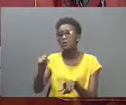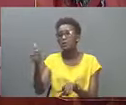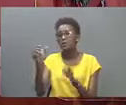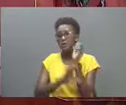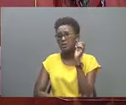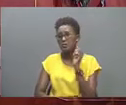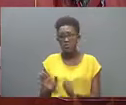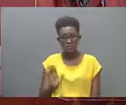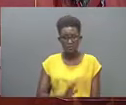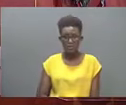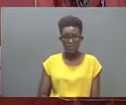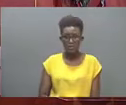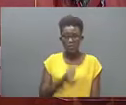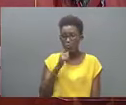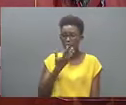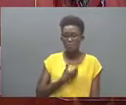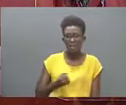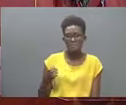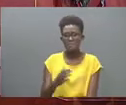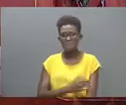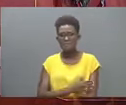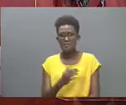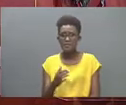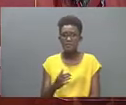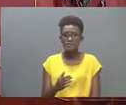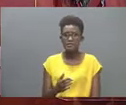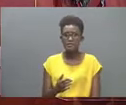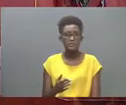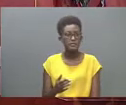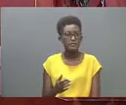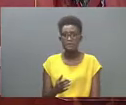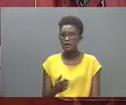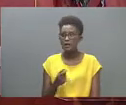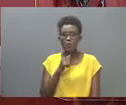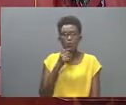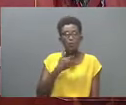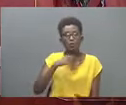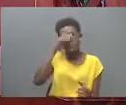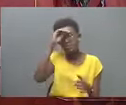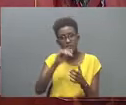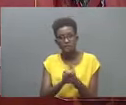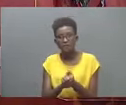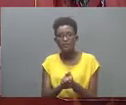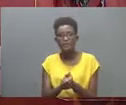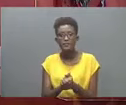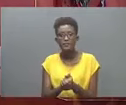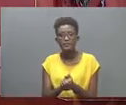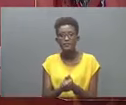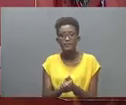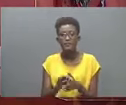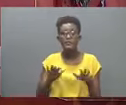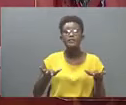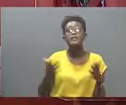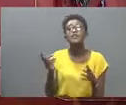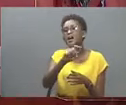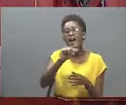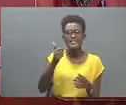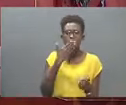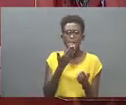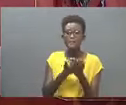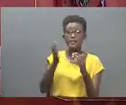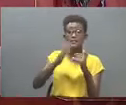power. We don't have the capacity. We have come to believe that others are better than